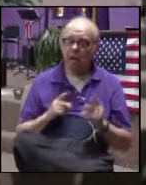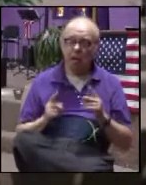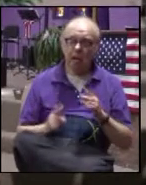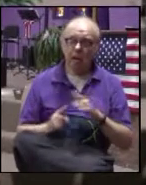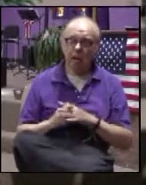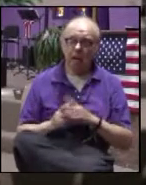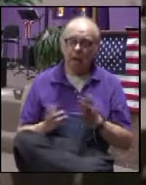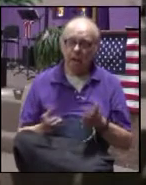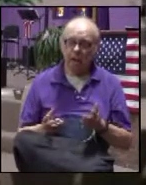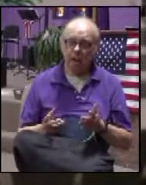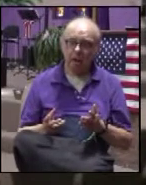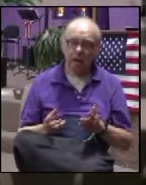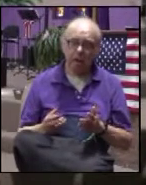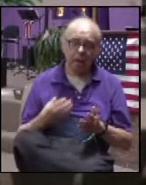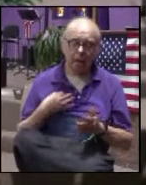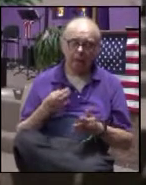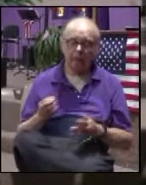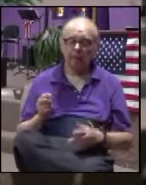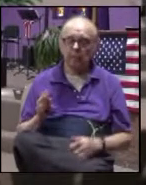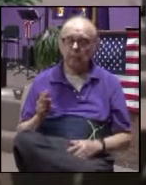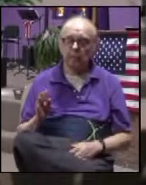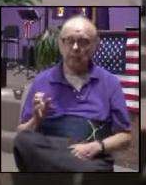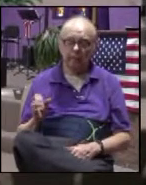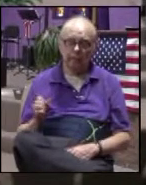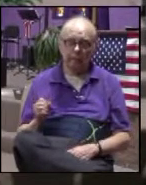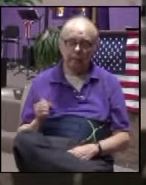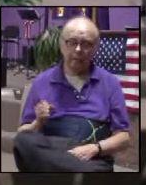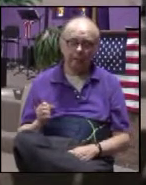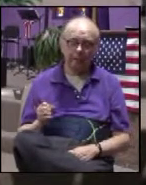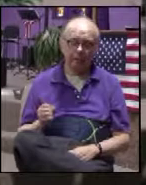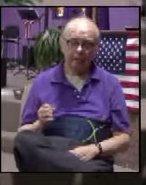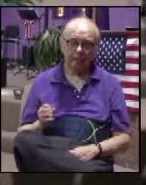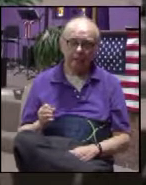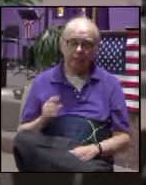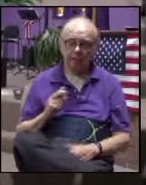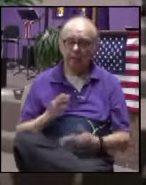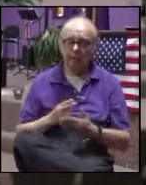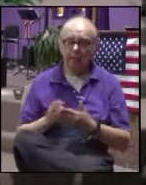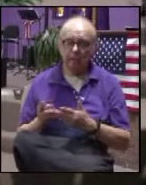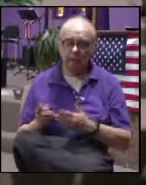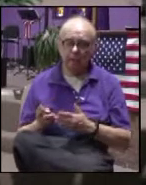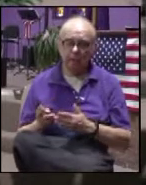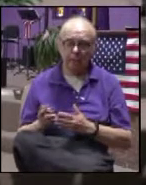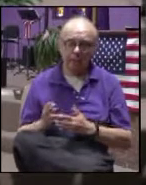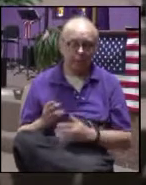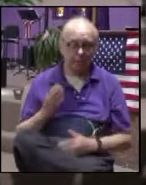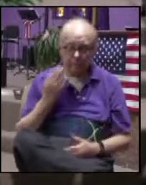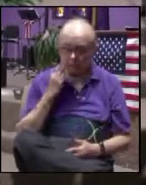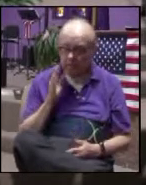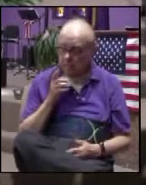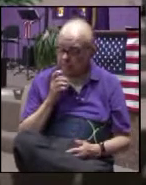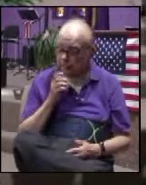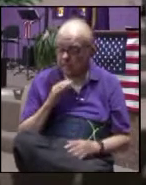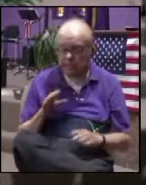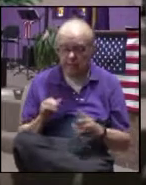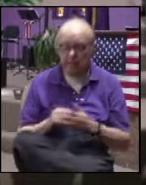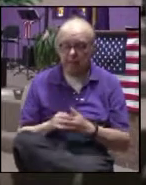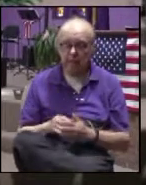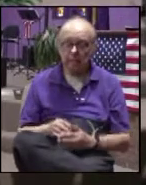to be volunteering for VBS. And I was honest. I had no clue we were going to be able to pull this off